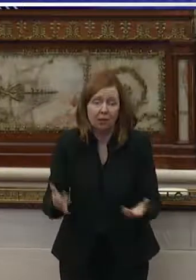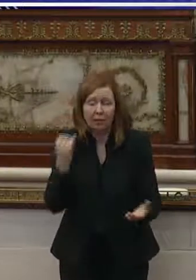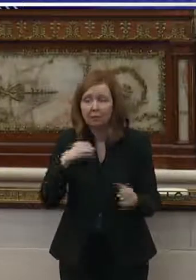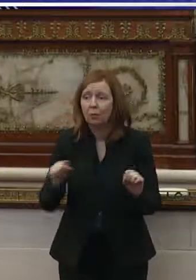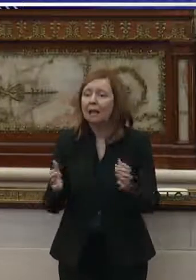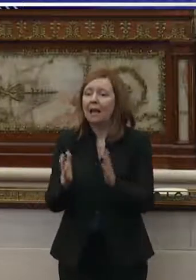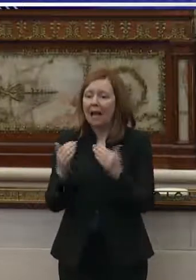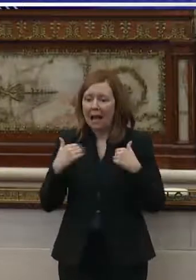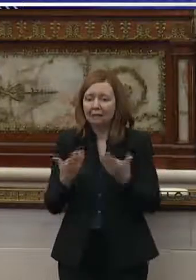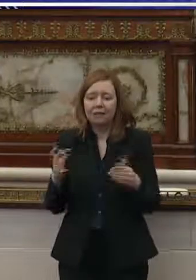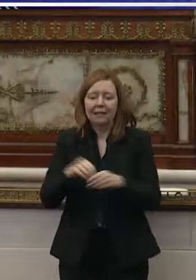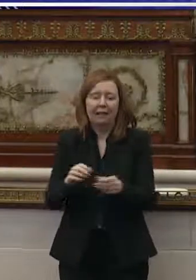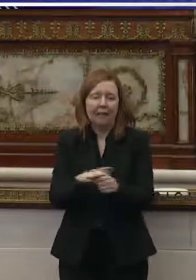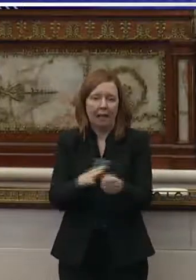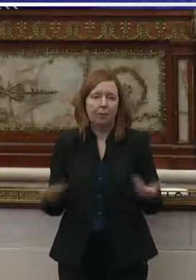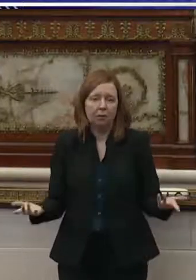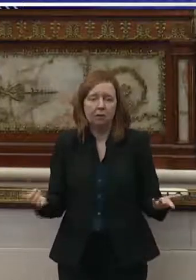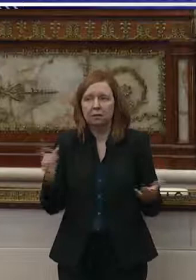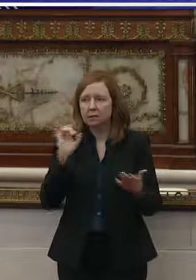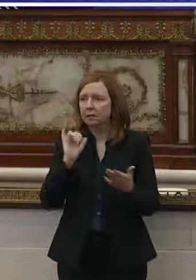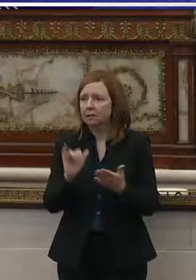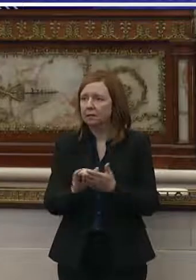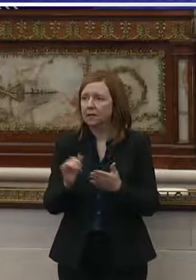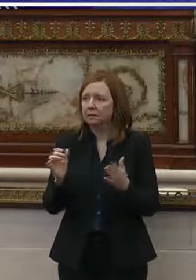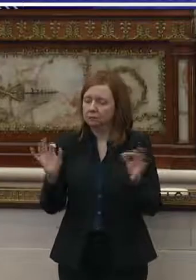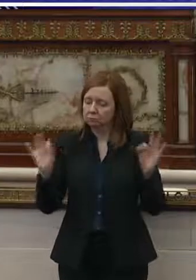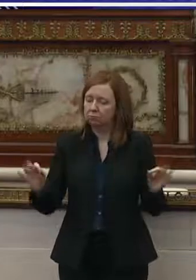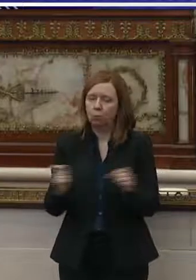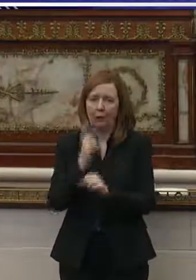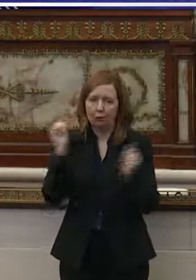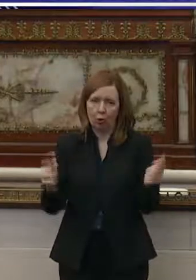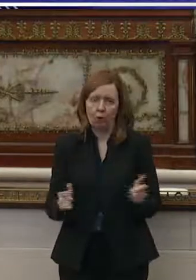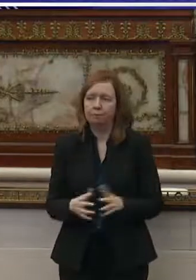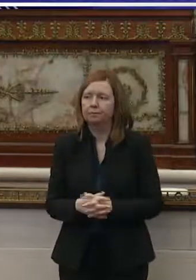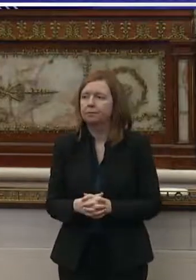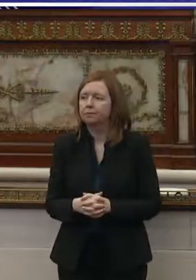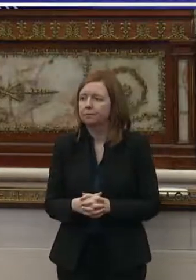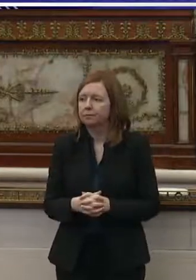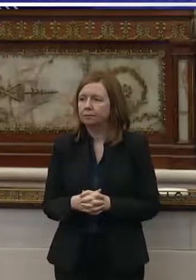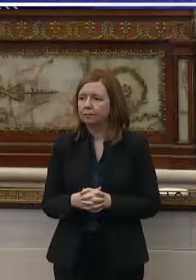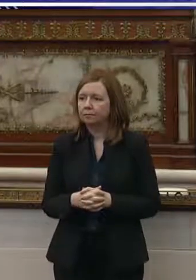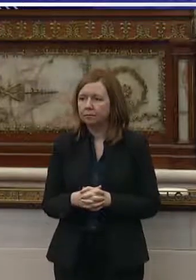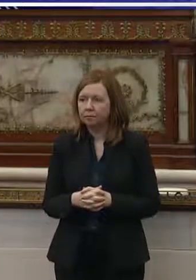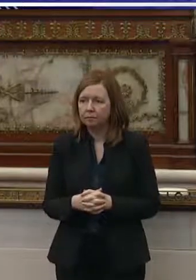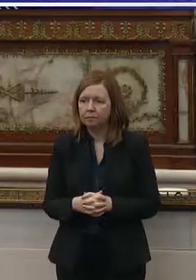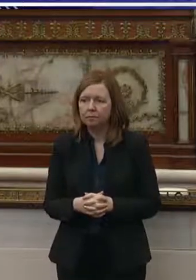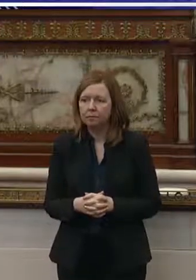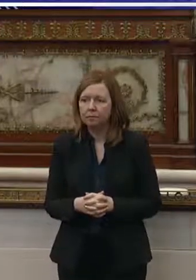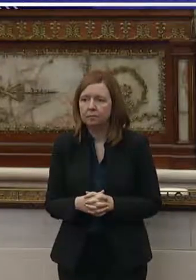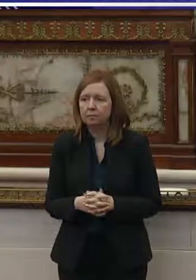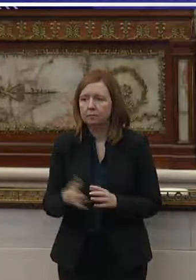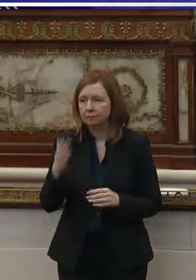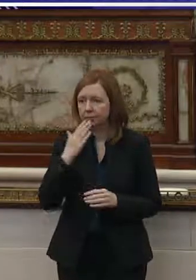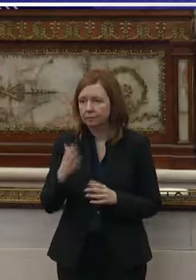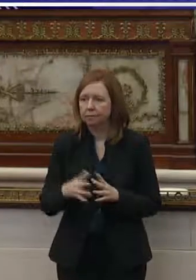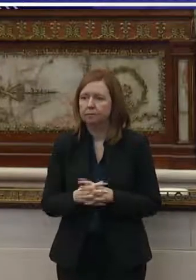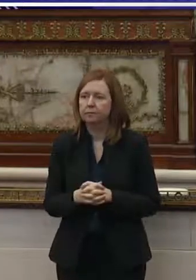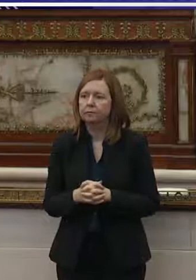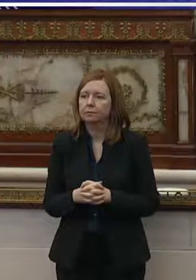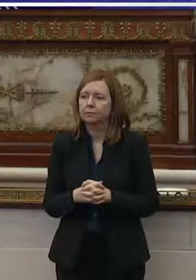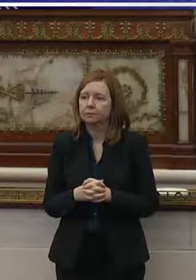stuff in the neighborhood, I think that's a win-win-win. So I just wanted to make that point. So thank you very much.